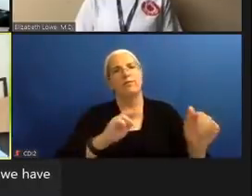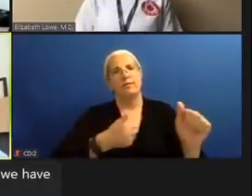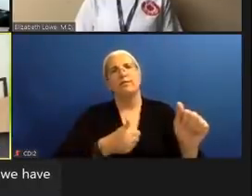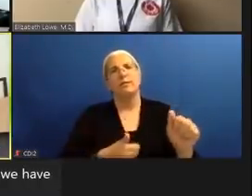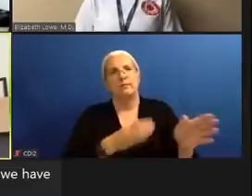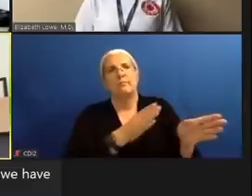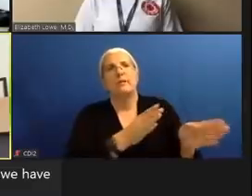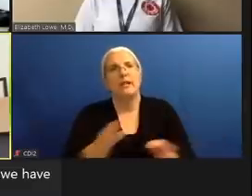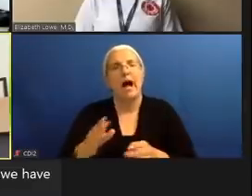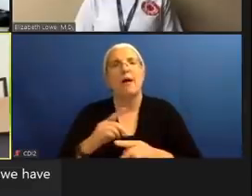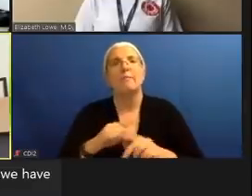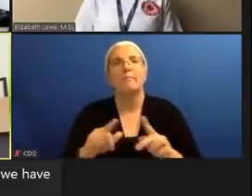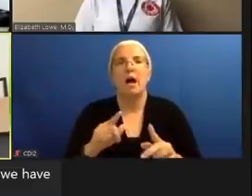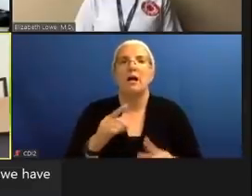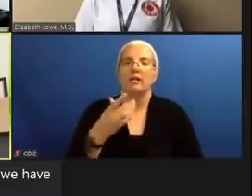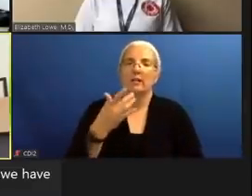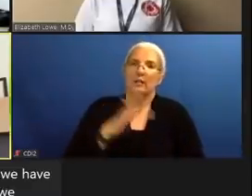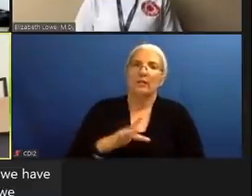yet.